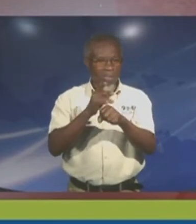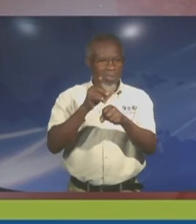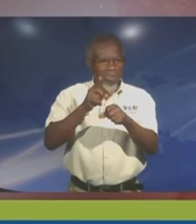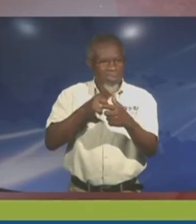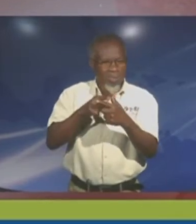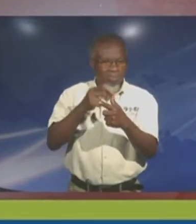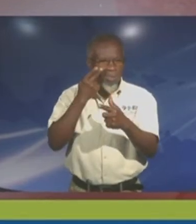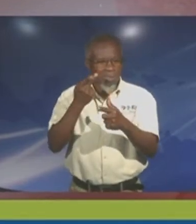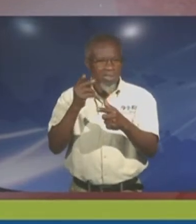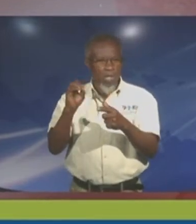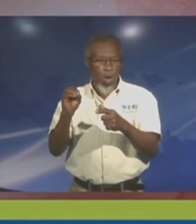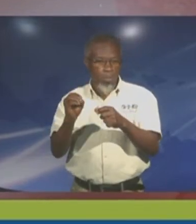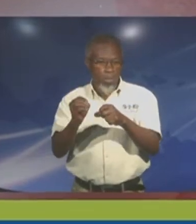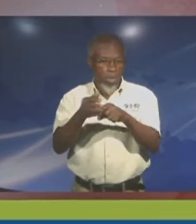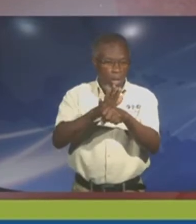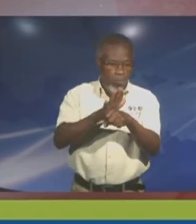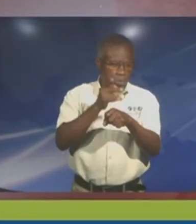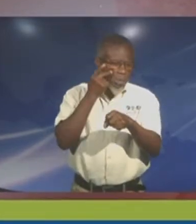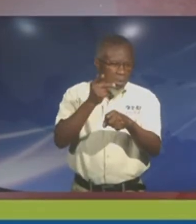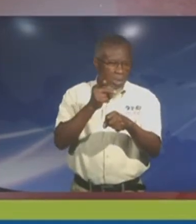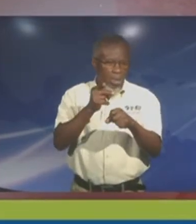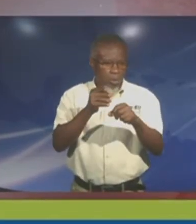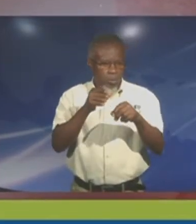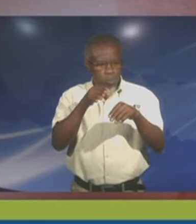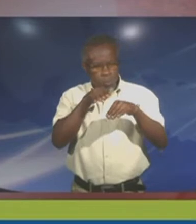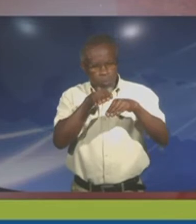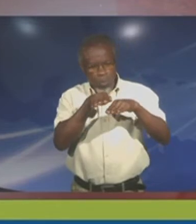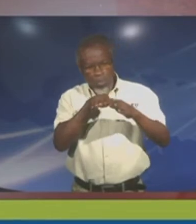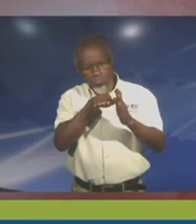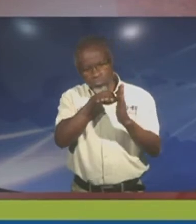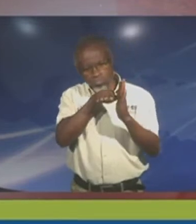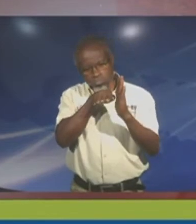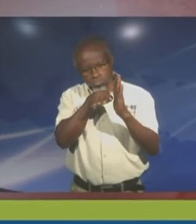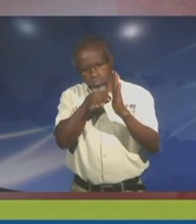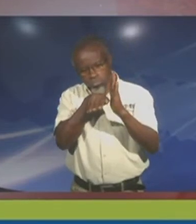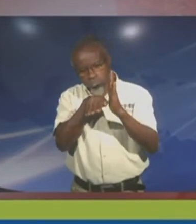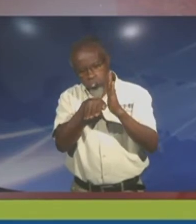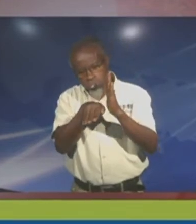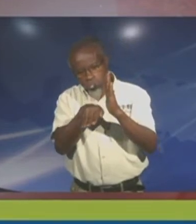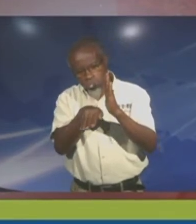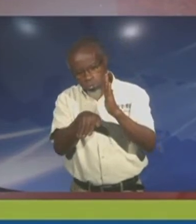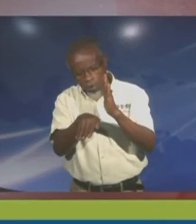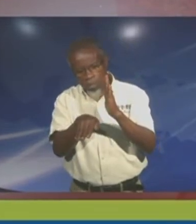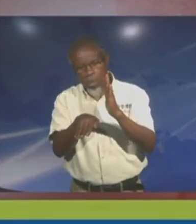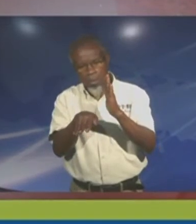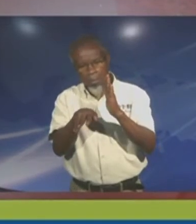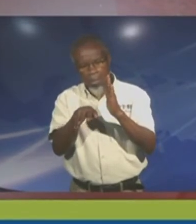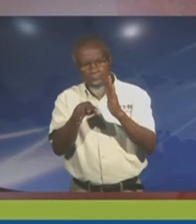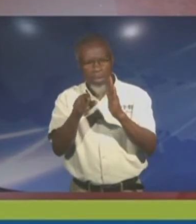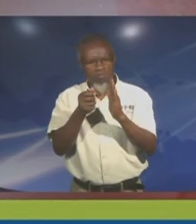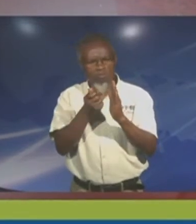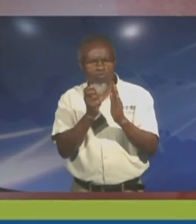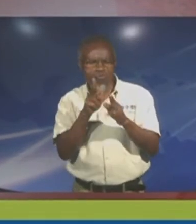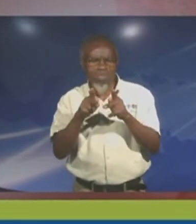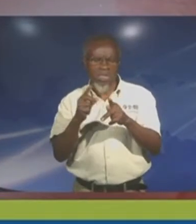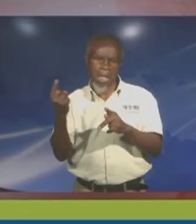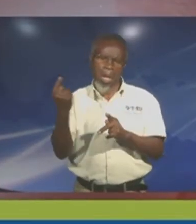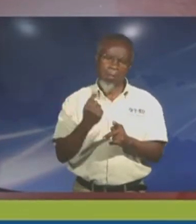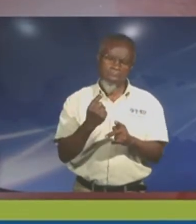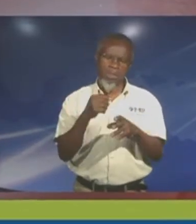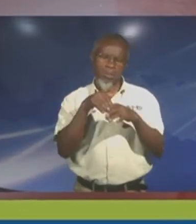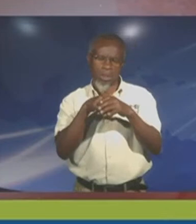started to see a downward trend in the number of cases that were presenting themselves for care, for testing